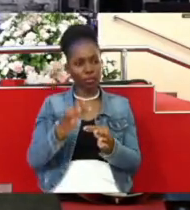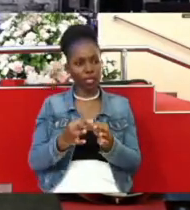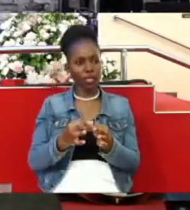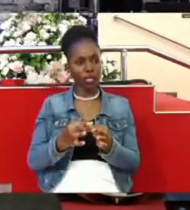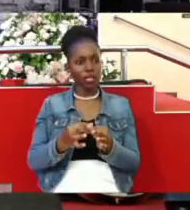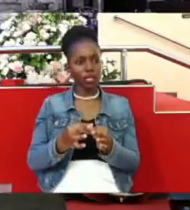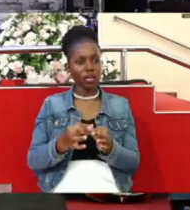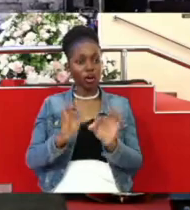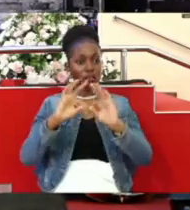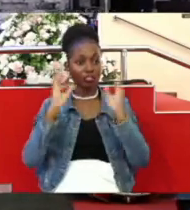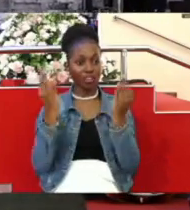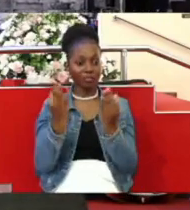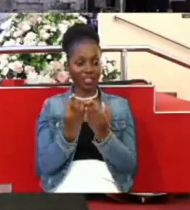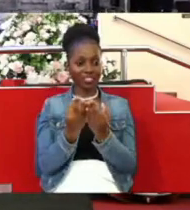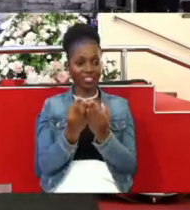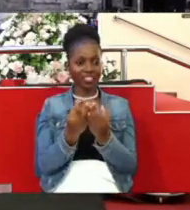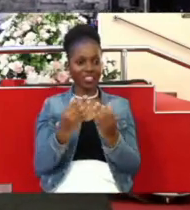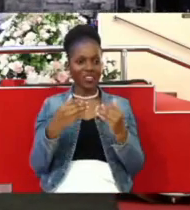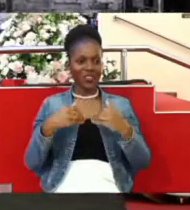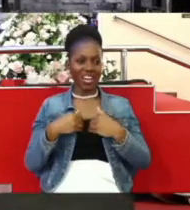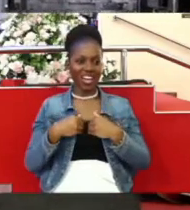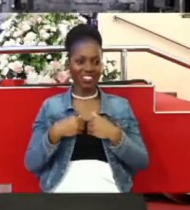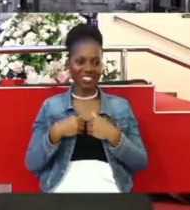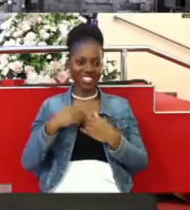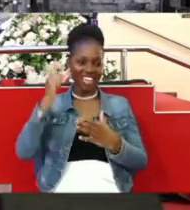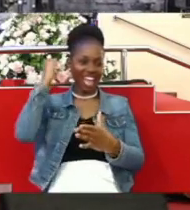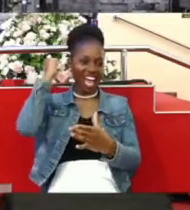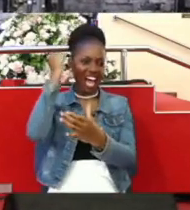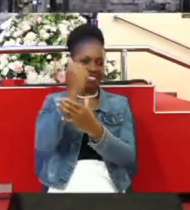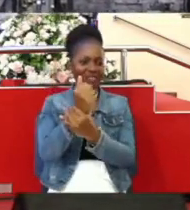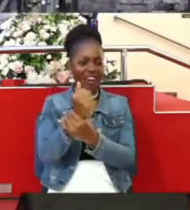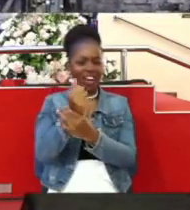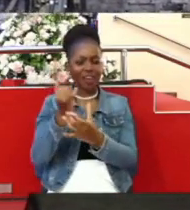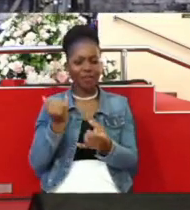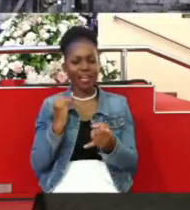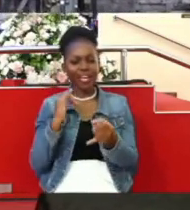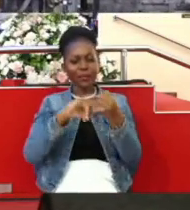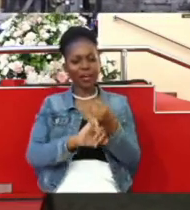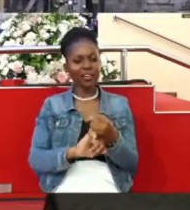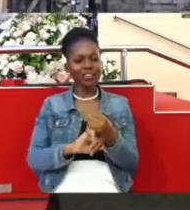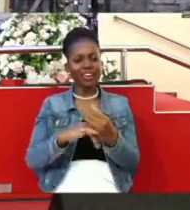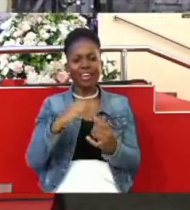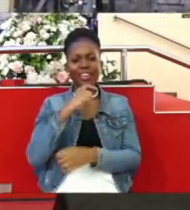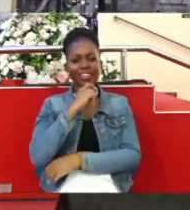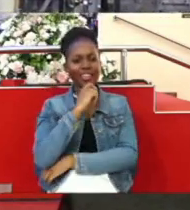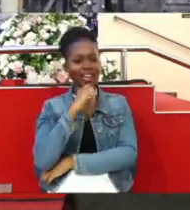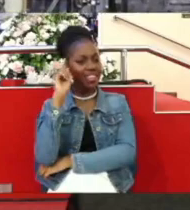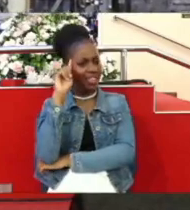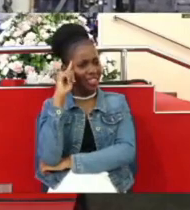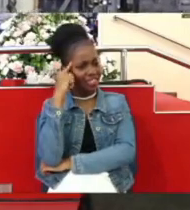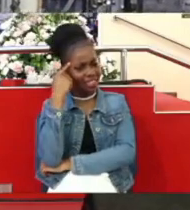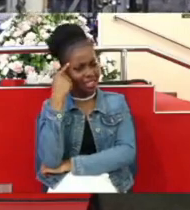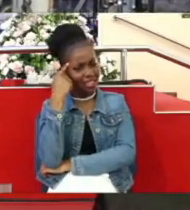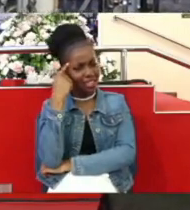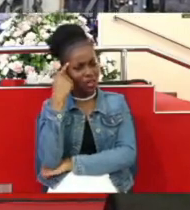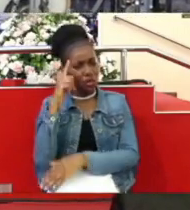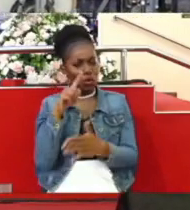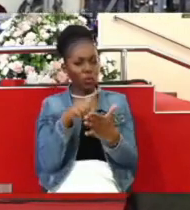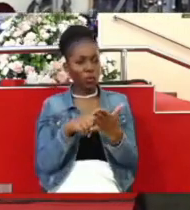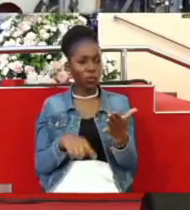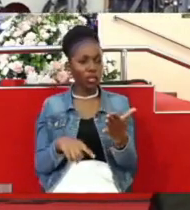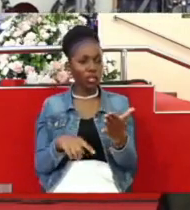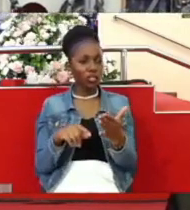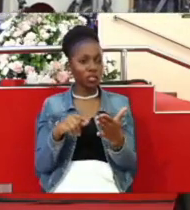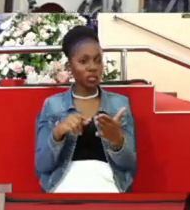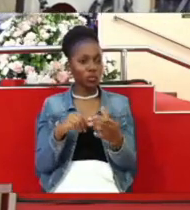sitting there in the dining room, and they are thinking, now what do we do? And Sarah is coming with a brilliant idea. Let